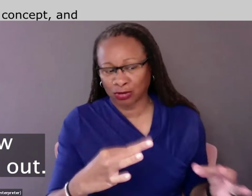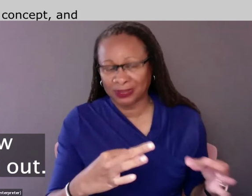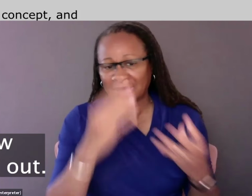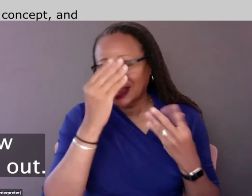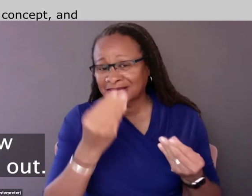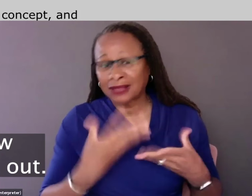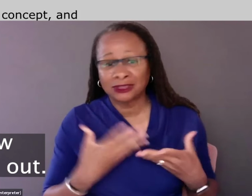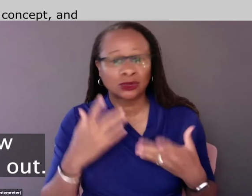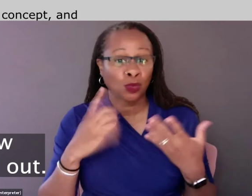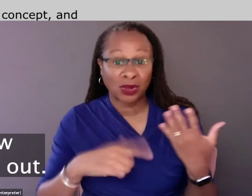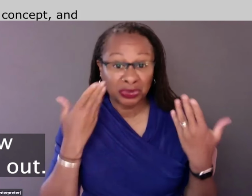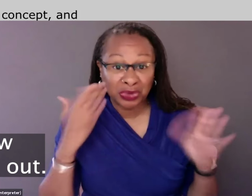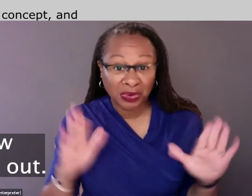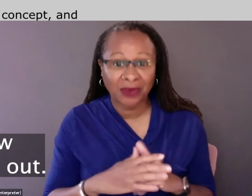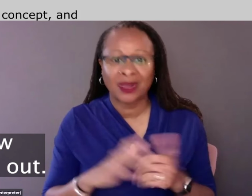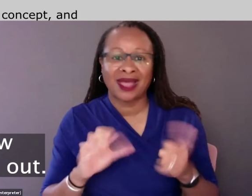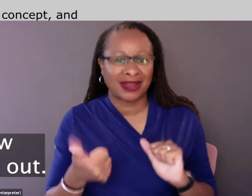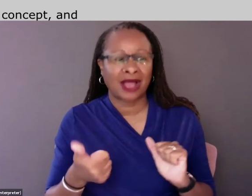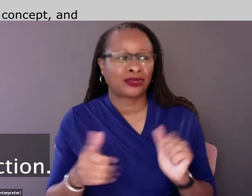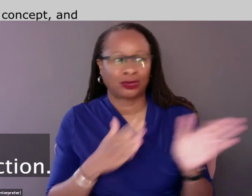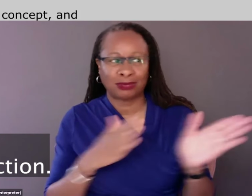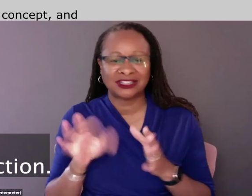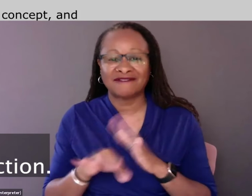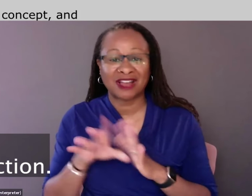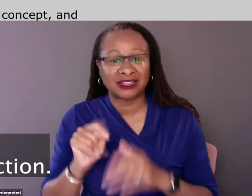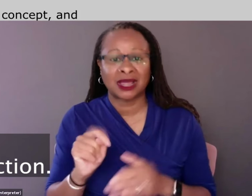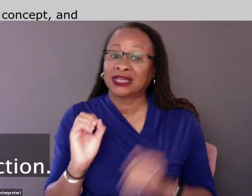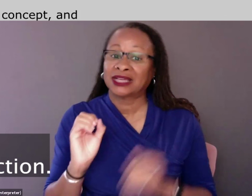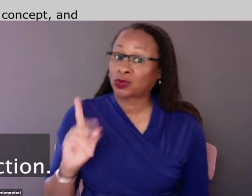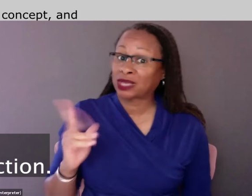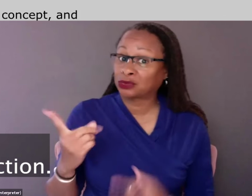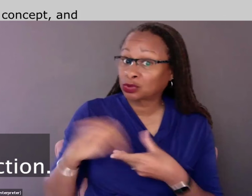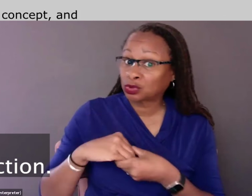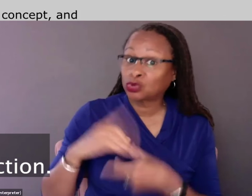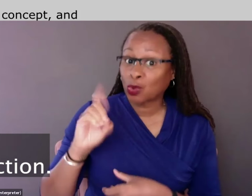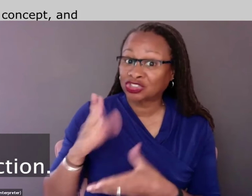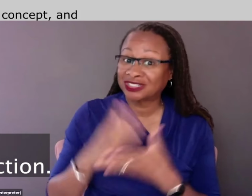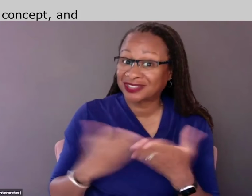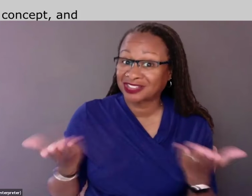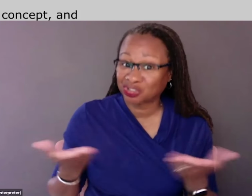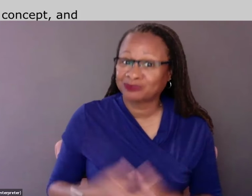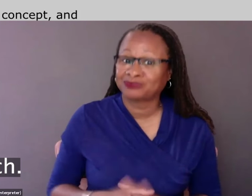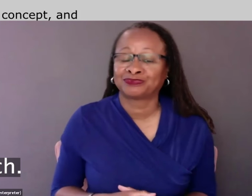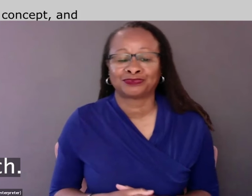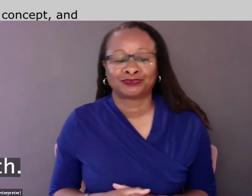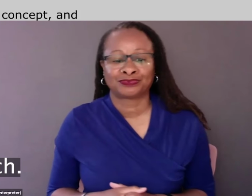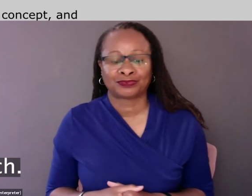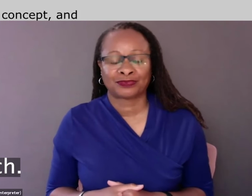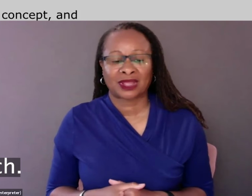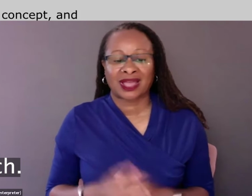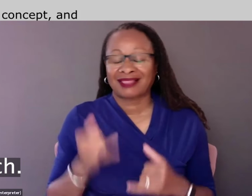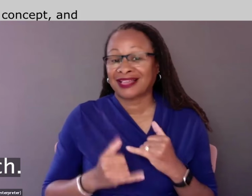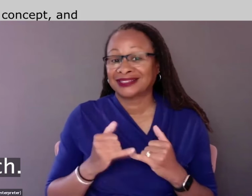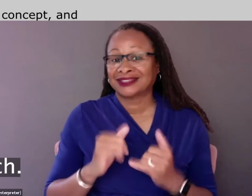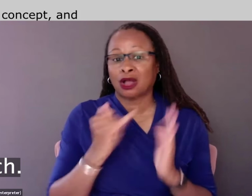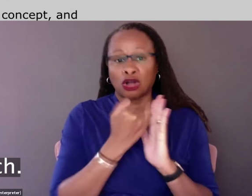what you don't know, and then how you plan to find out. It's okay to include questions in this section. Lastly is the